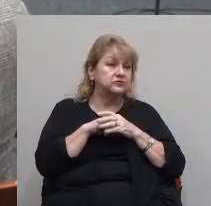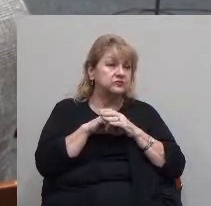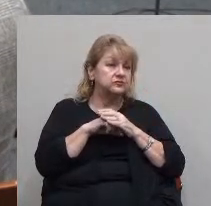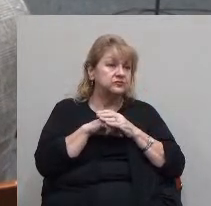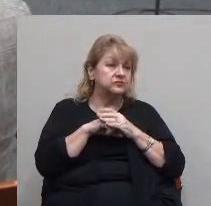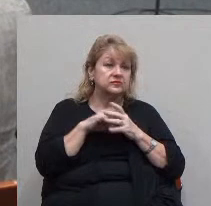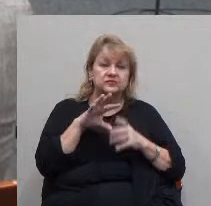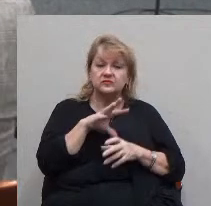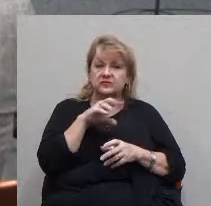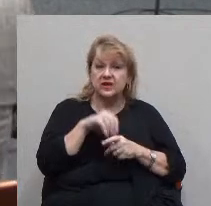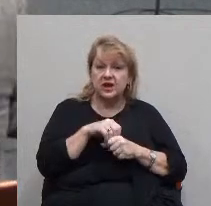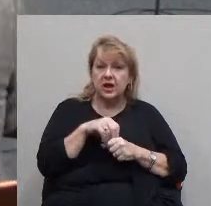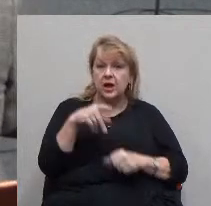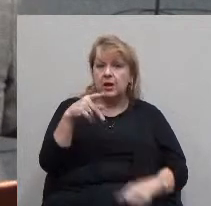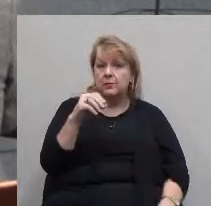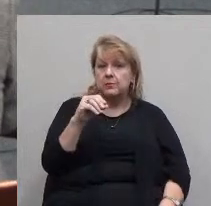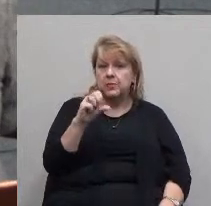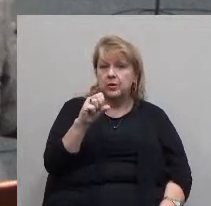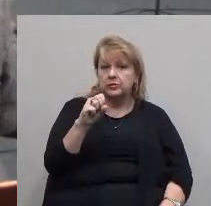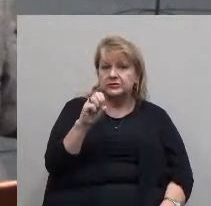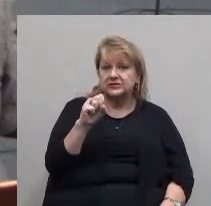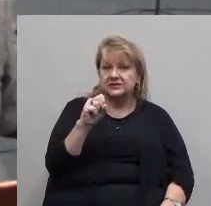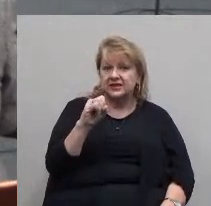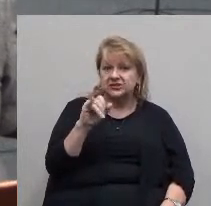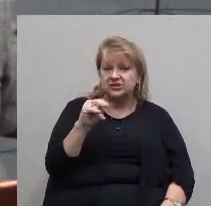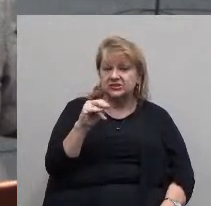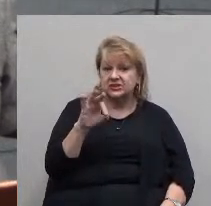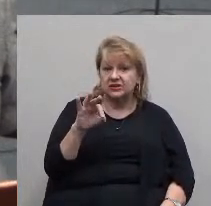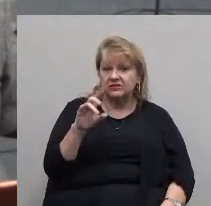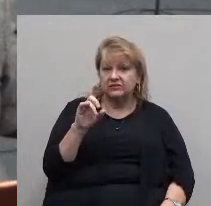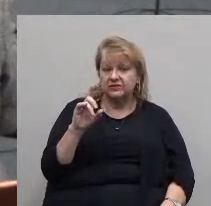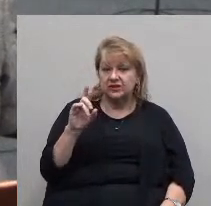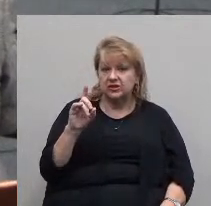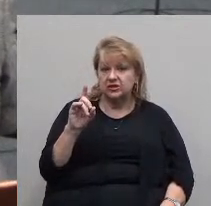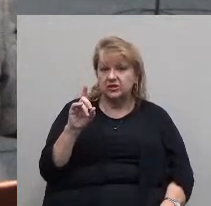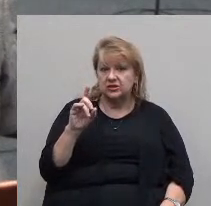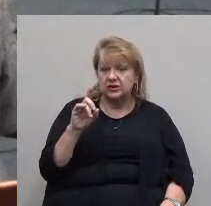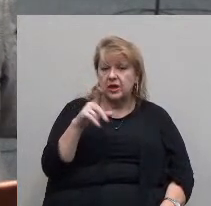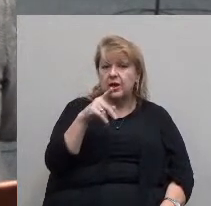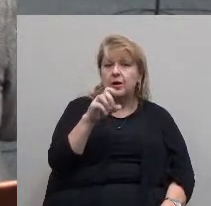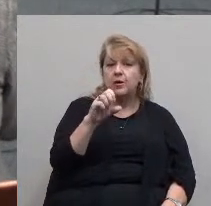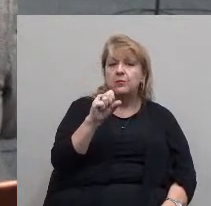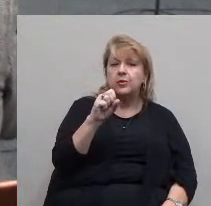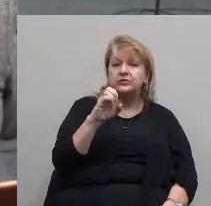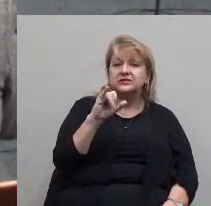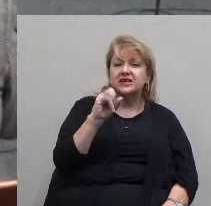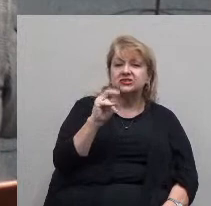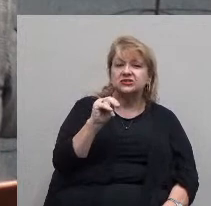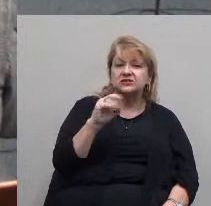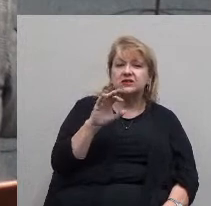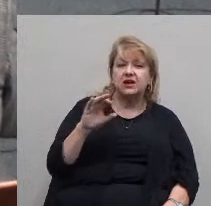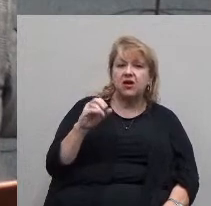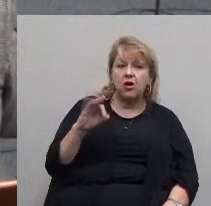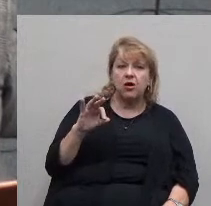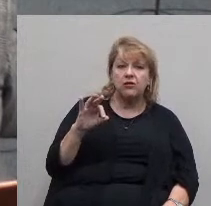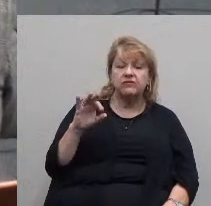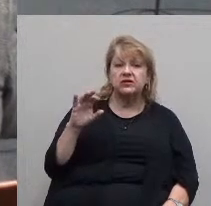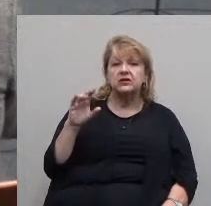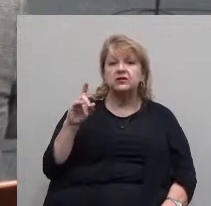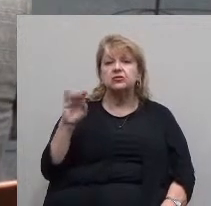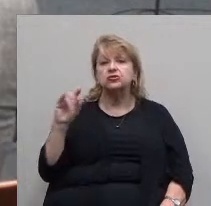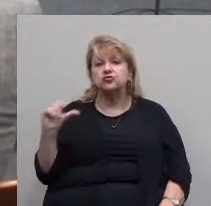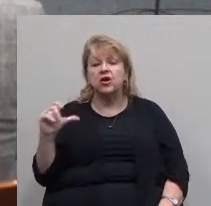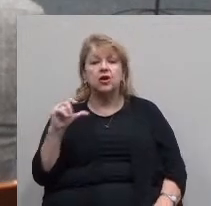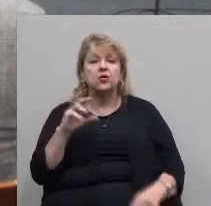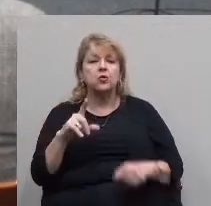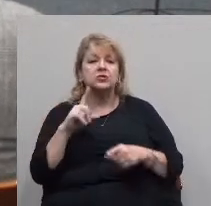does this include possession of, say, a drug, or does it include just distribution of? Yeah. I'm gonna pass the buck